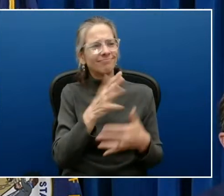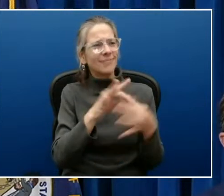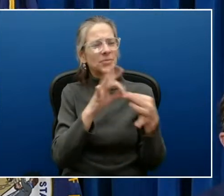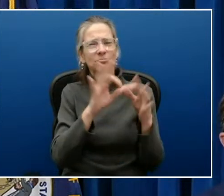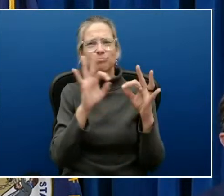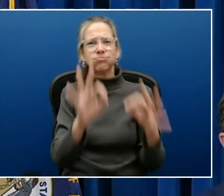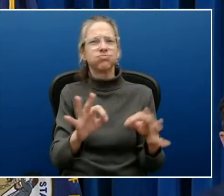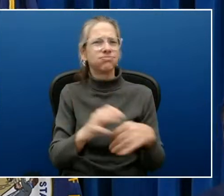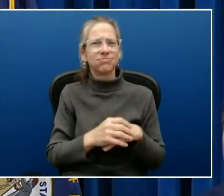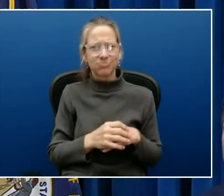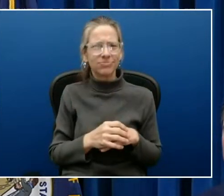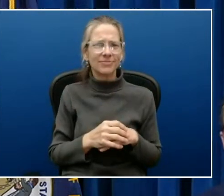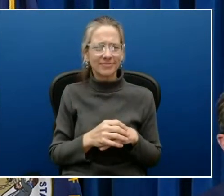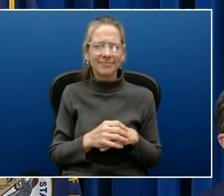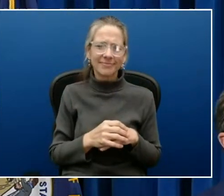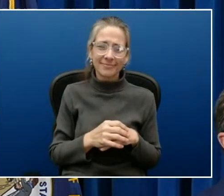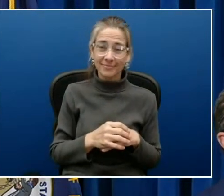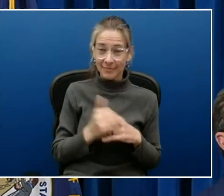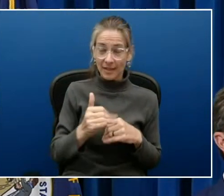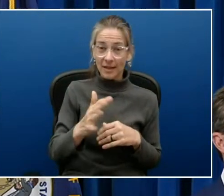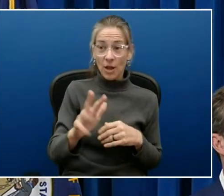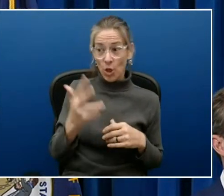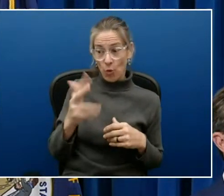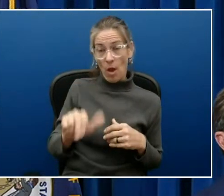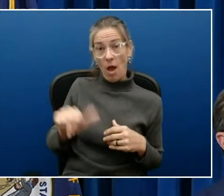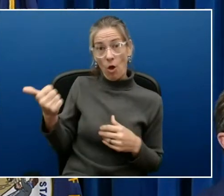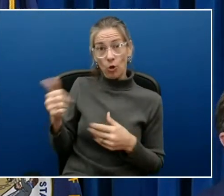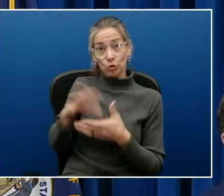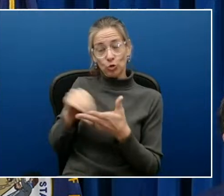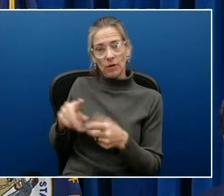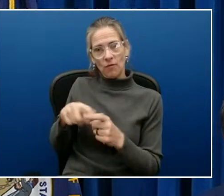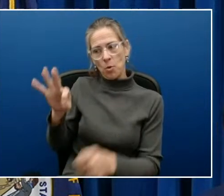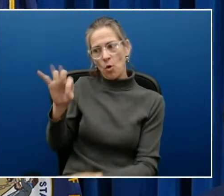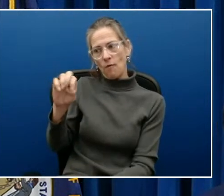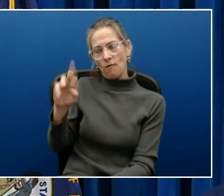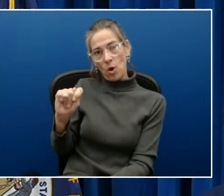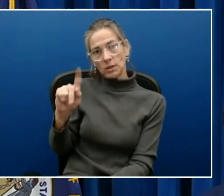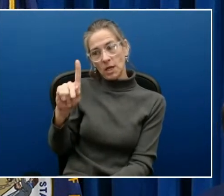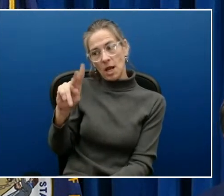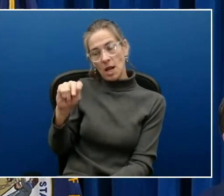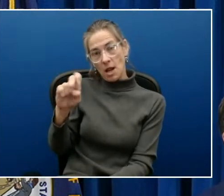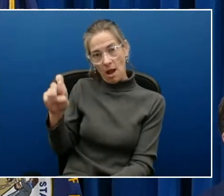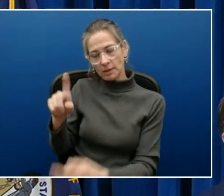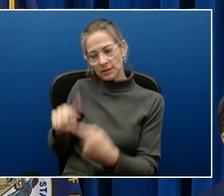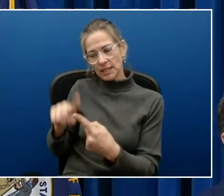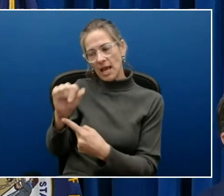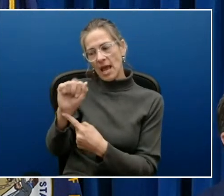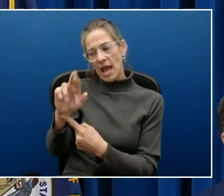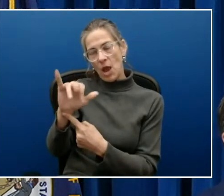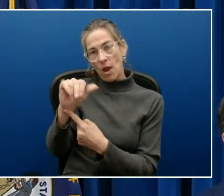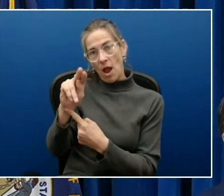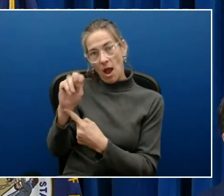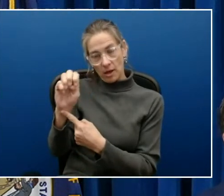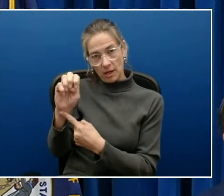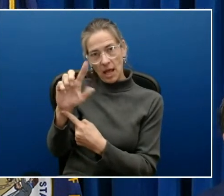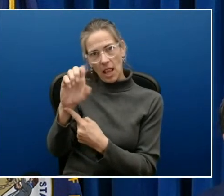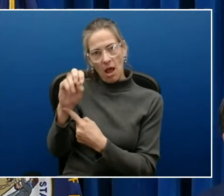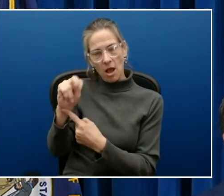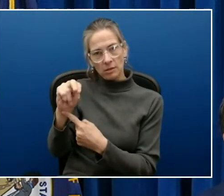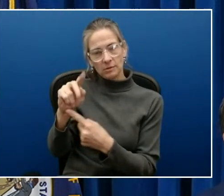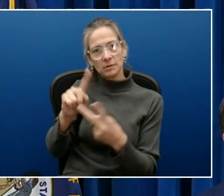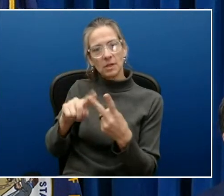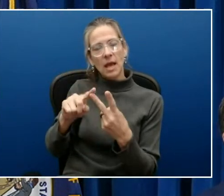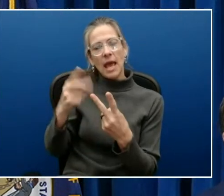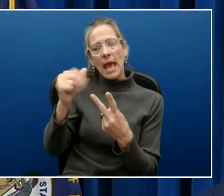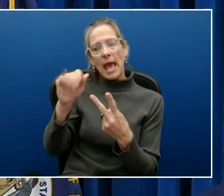We also have 3 students with us from Fort Knox. They are Ariana Leon, Fort Knox Youth of the Year, Haley Bagley,